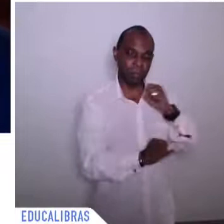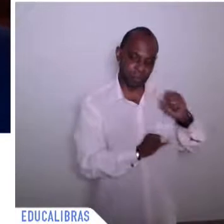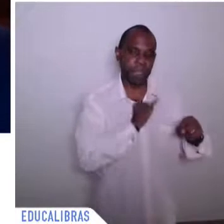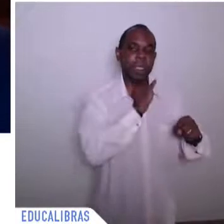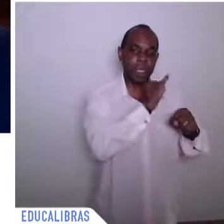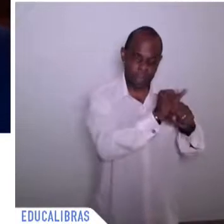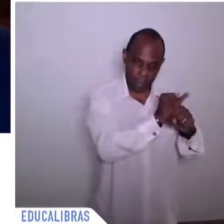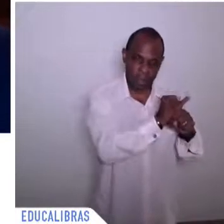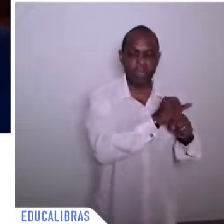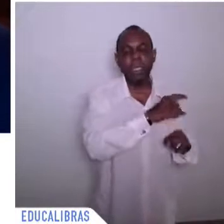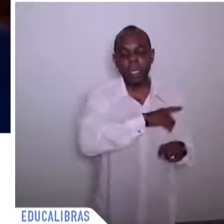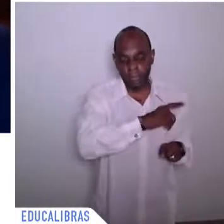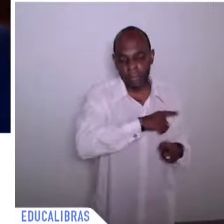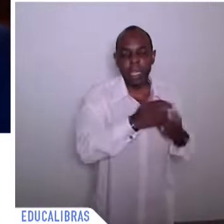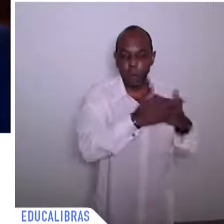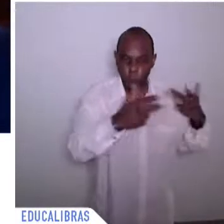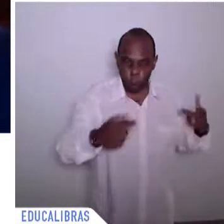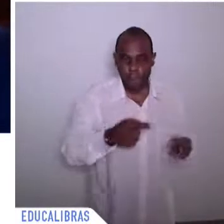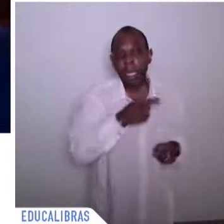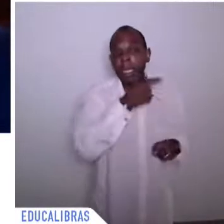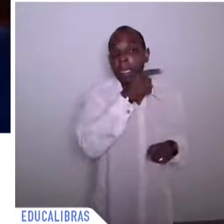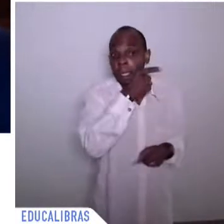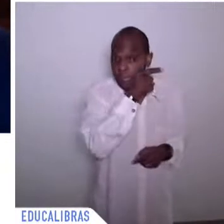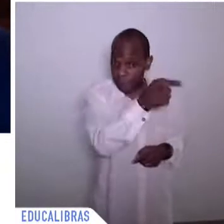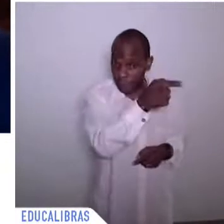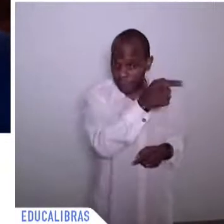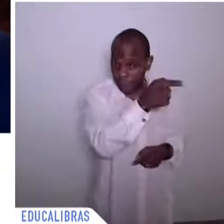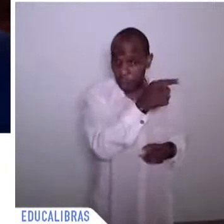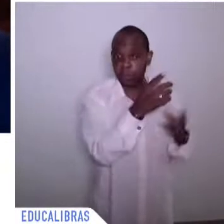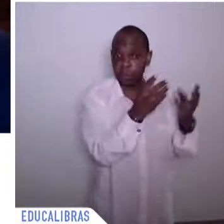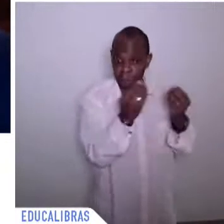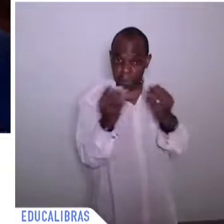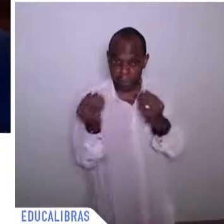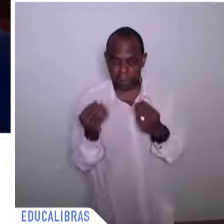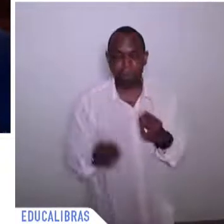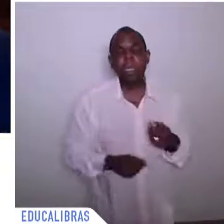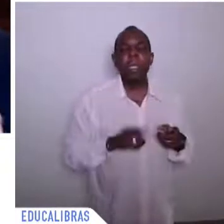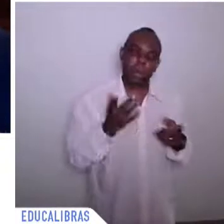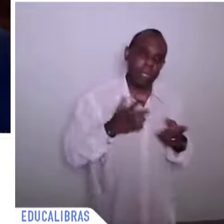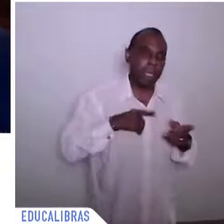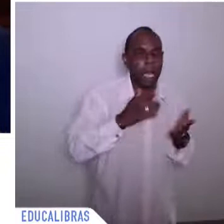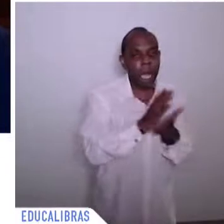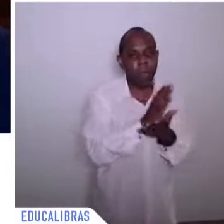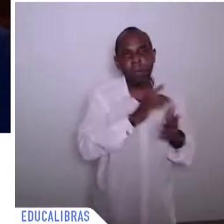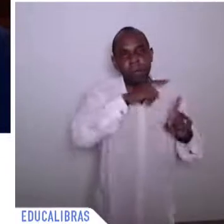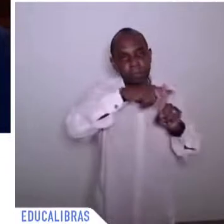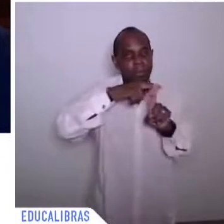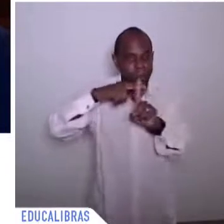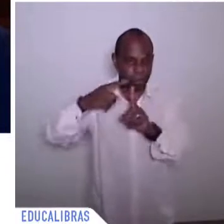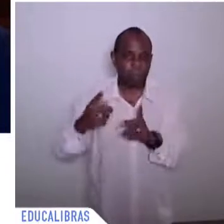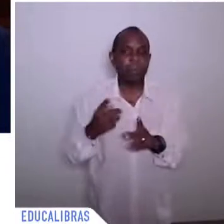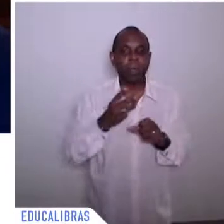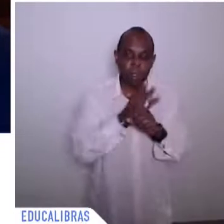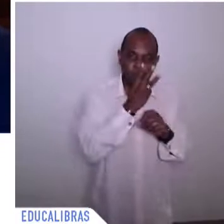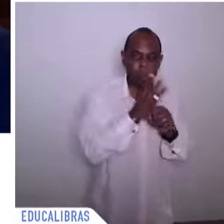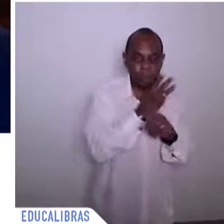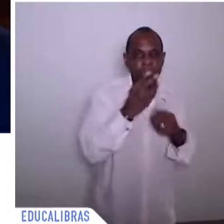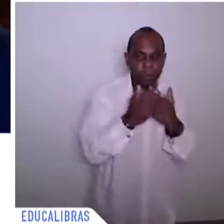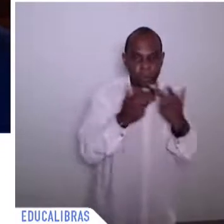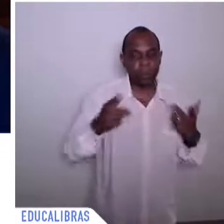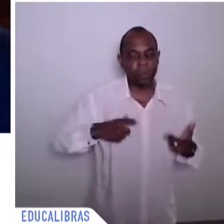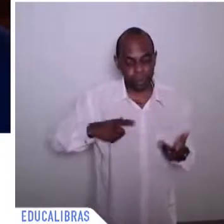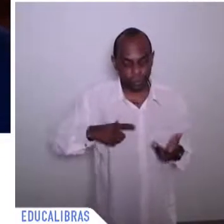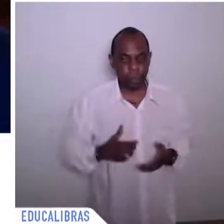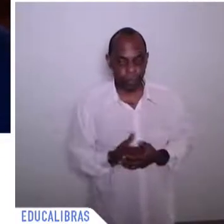and that's where the social media have that has a negative effect, but might have